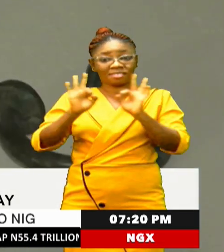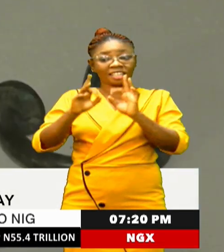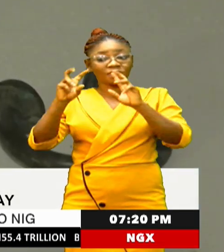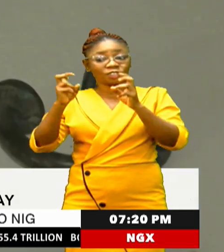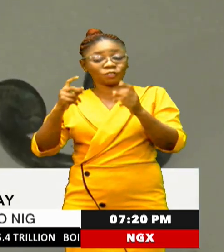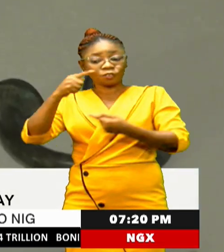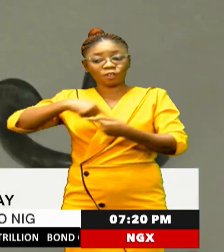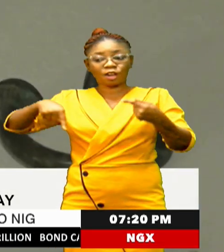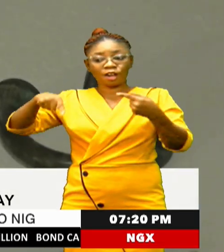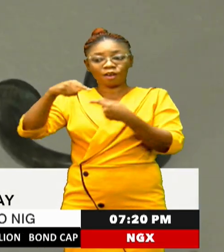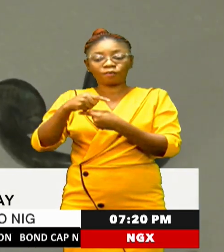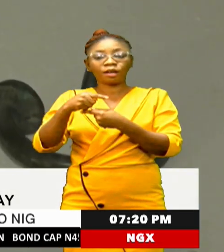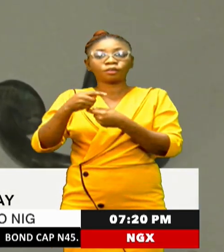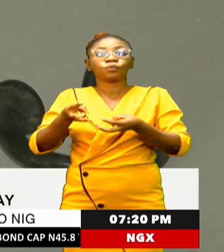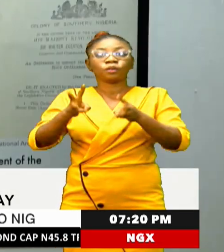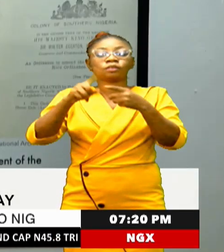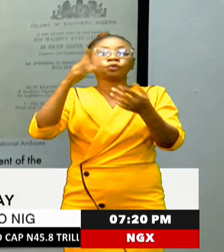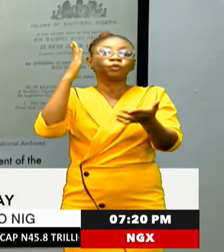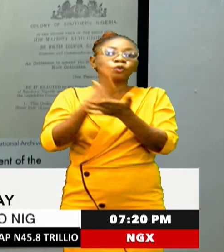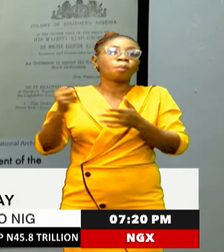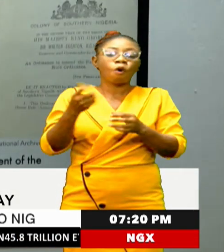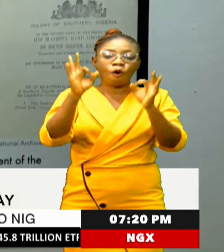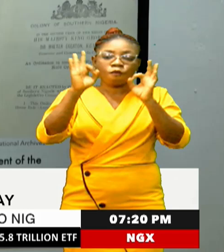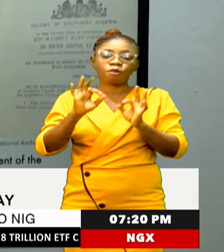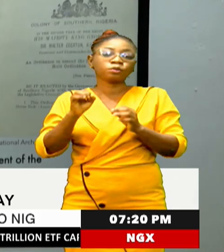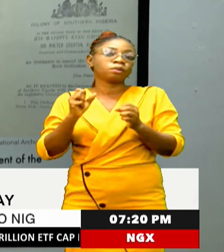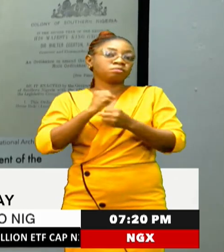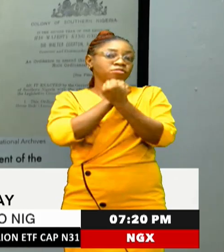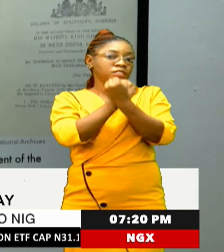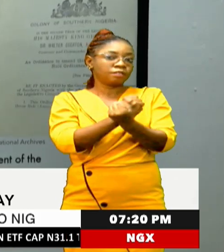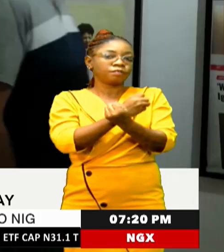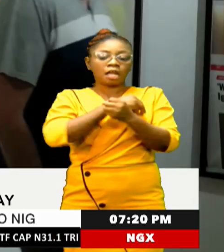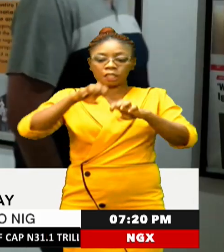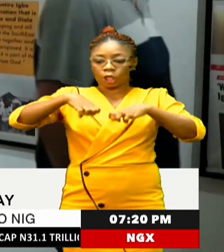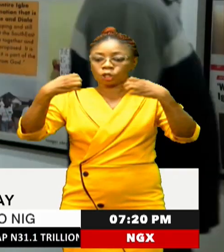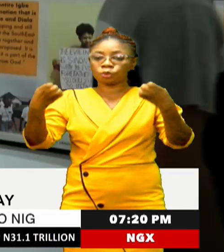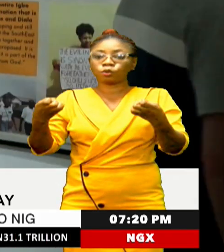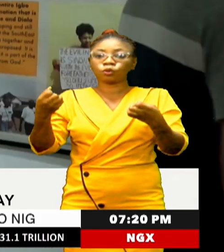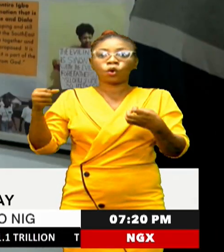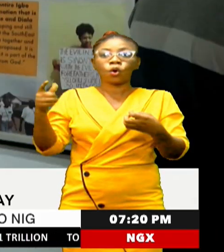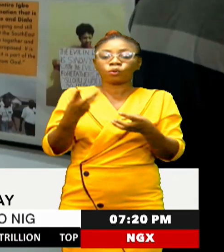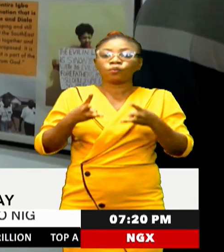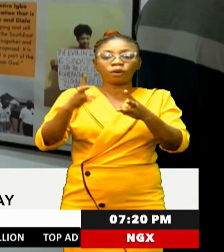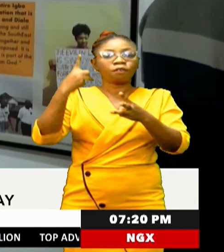efforts at curbing all forms of slavery and expose tactics of traffickers.